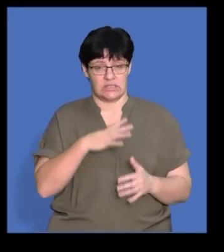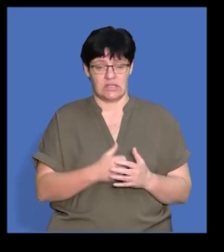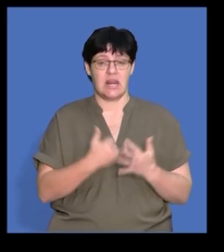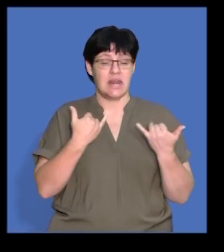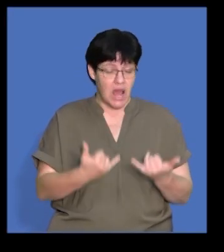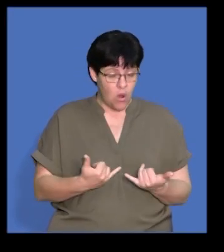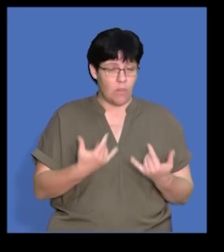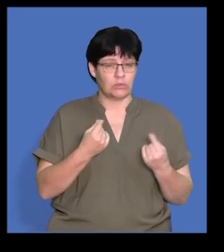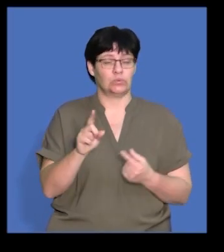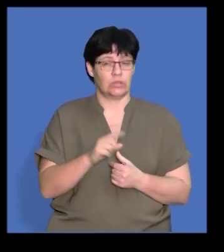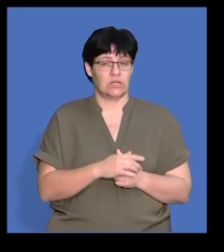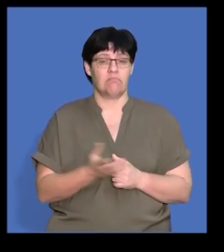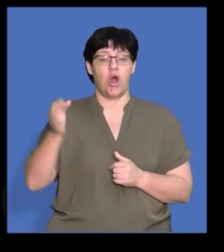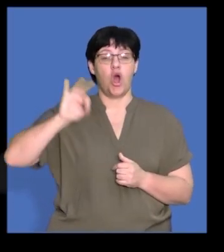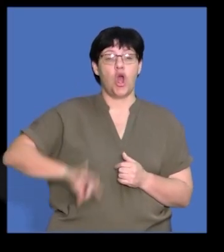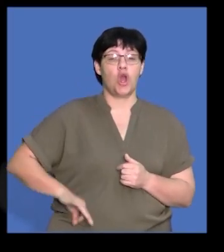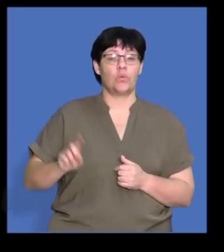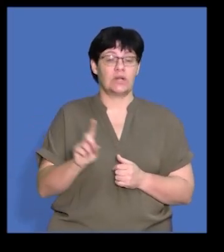have that he's earning